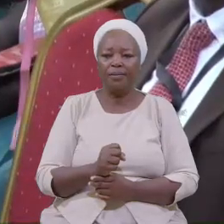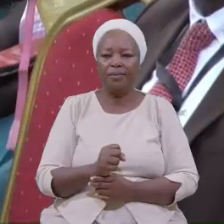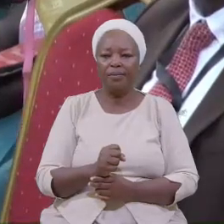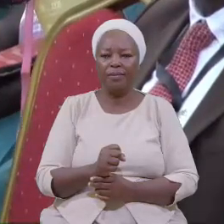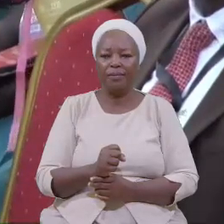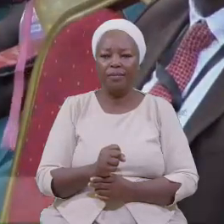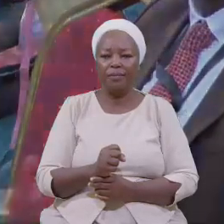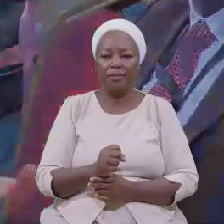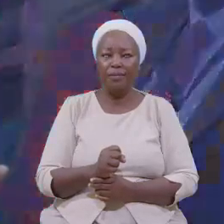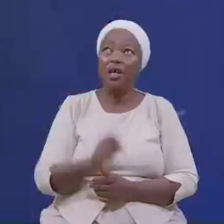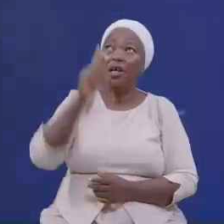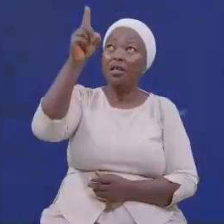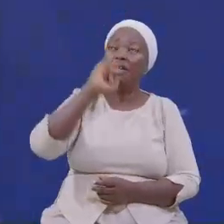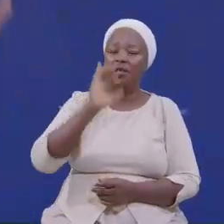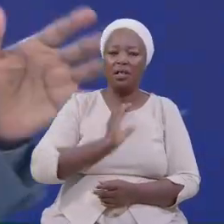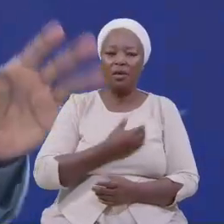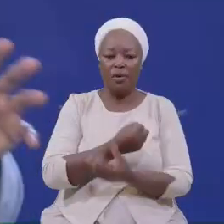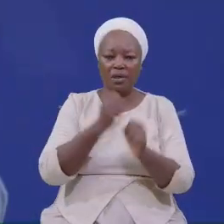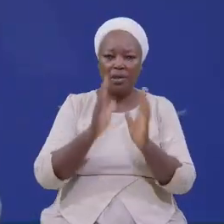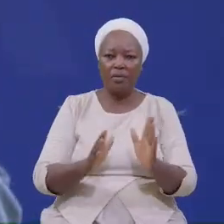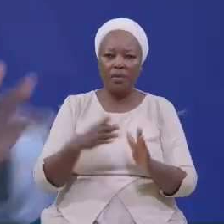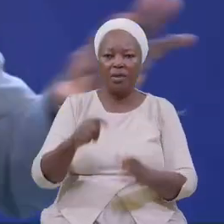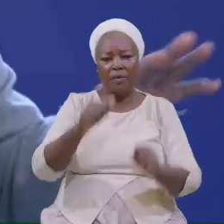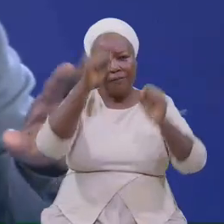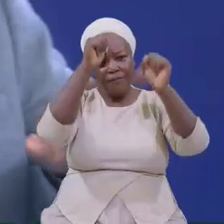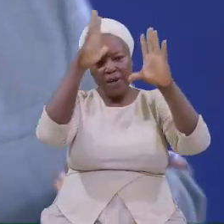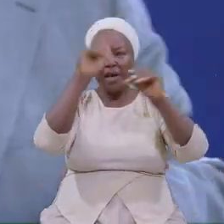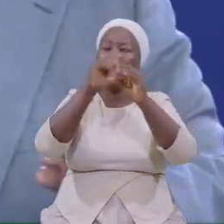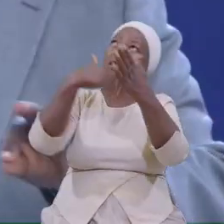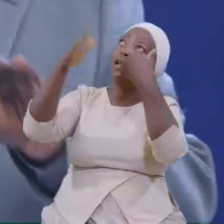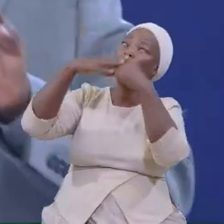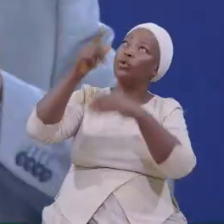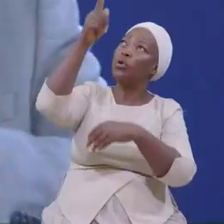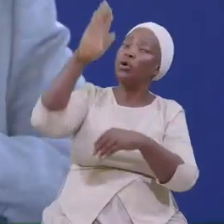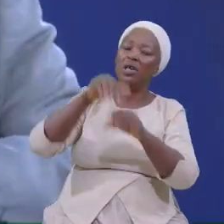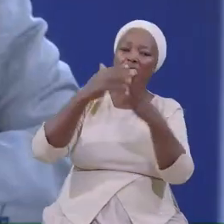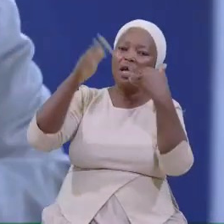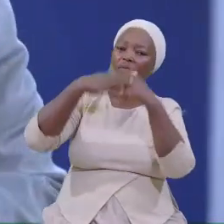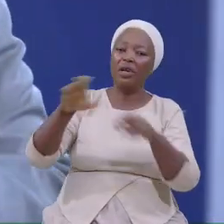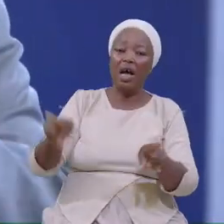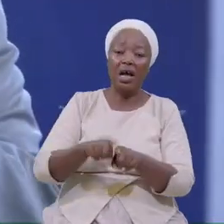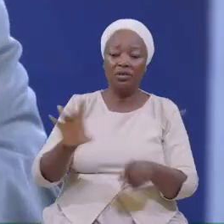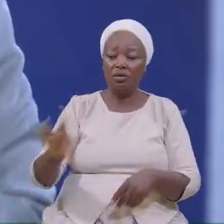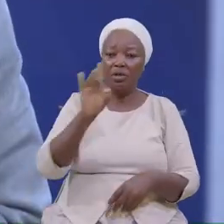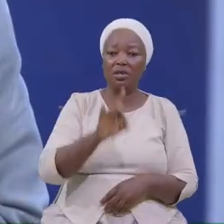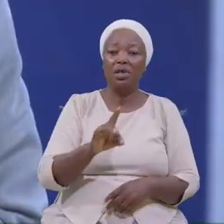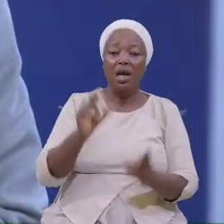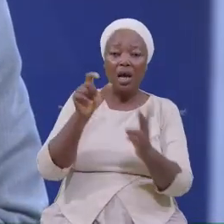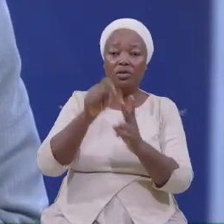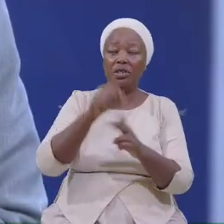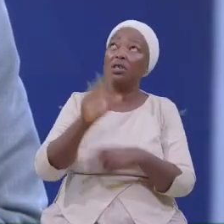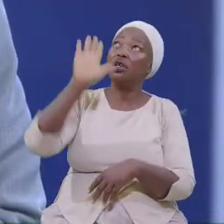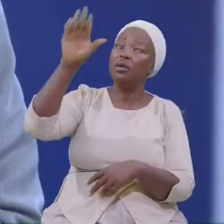He is our Savior. The Father in heaven, God in heaven, has appointed him our